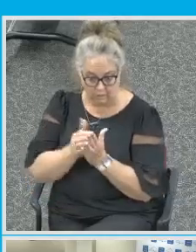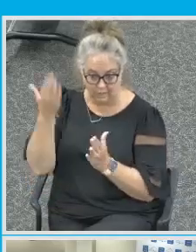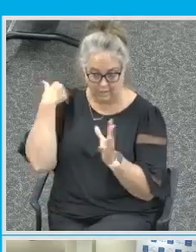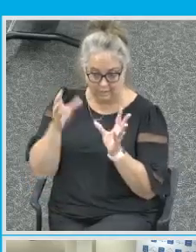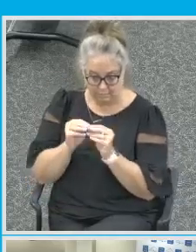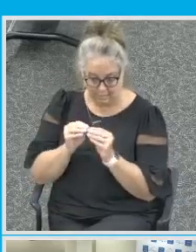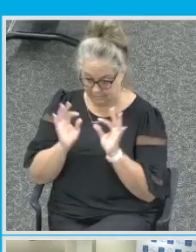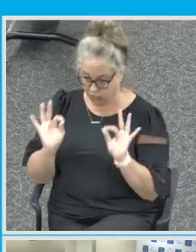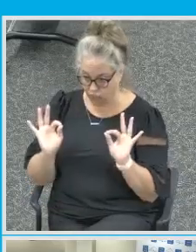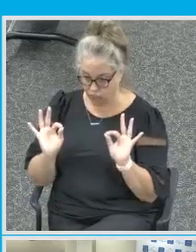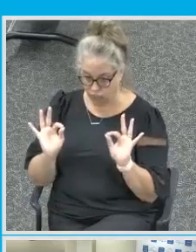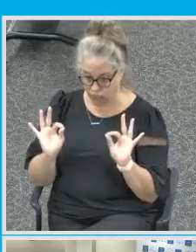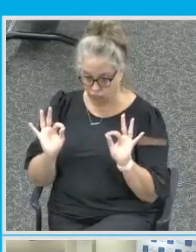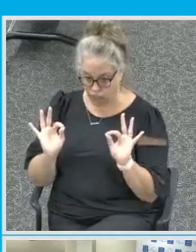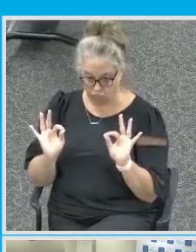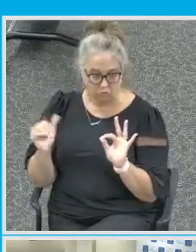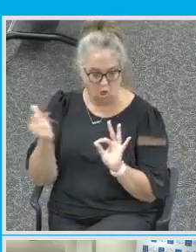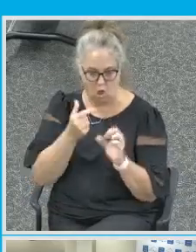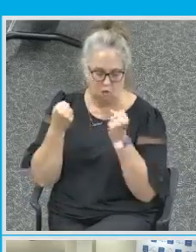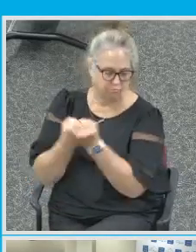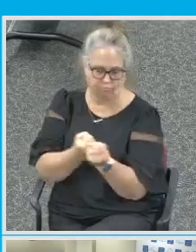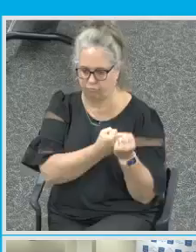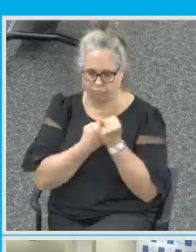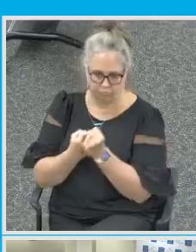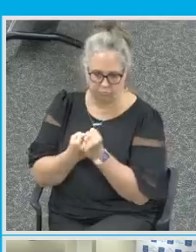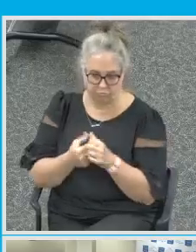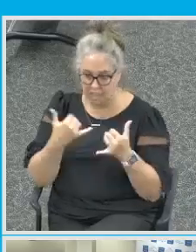Aye. Aye. And any opposed?